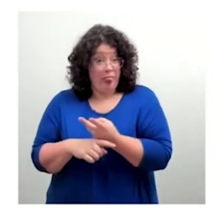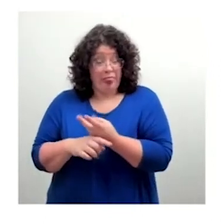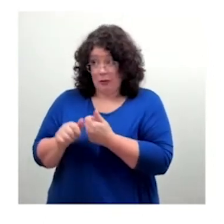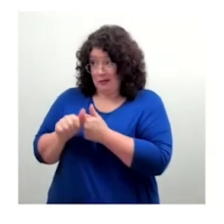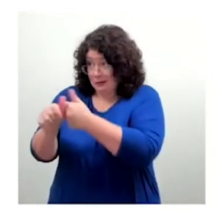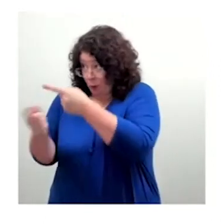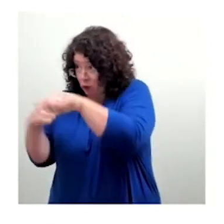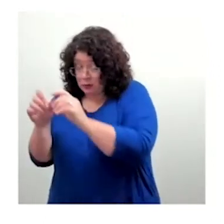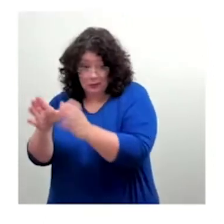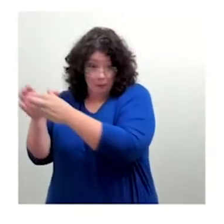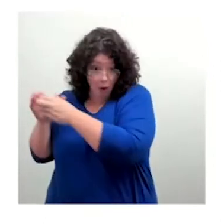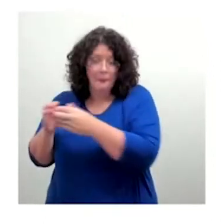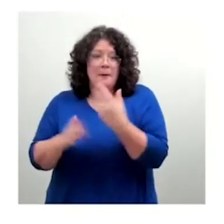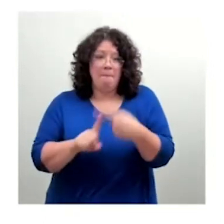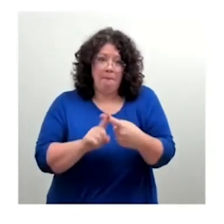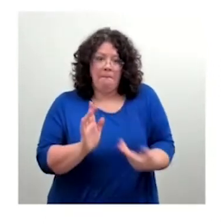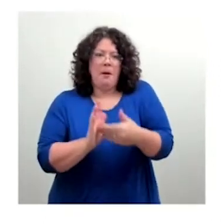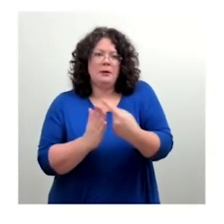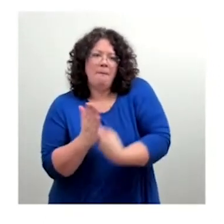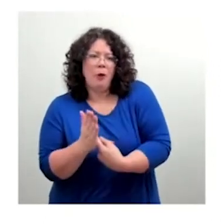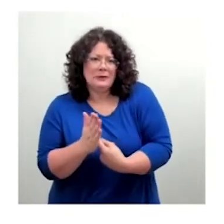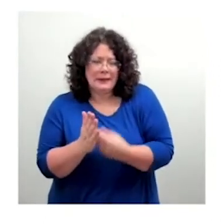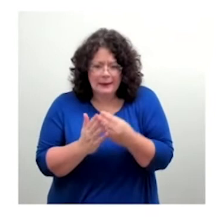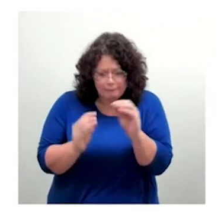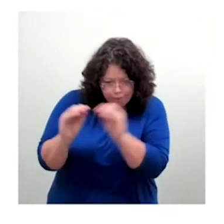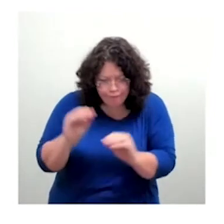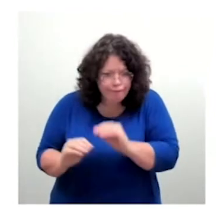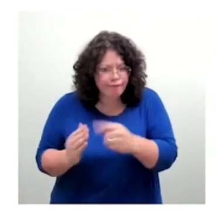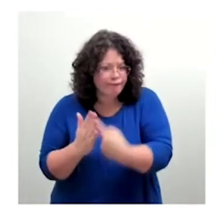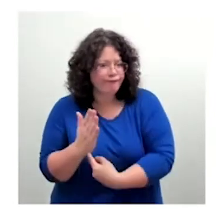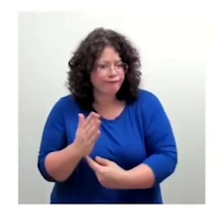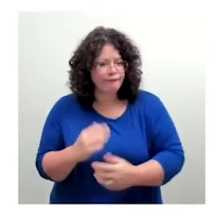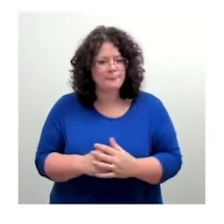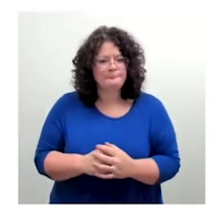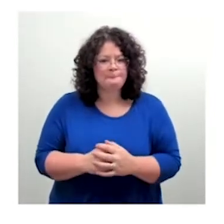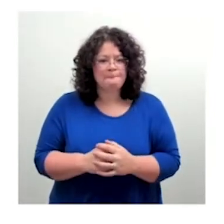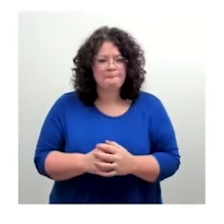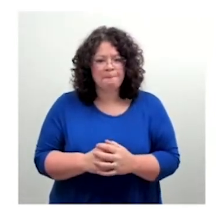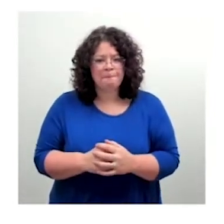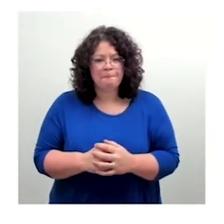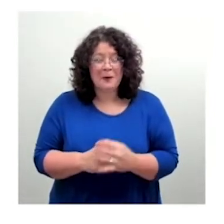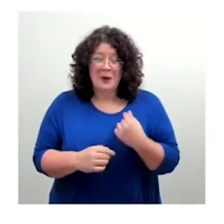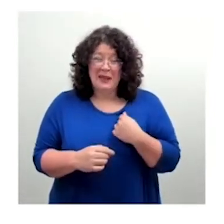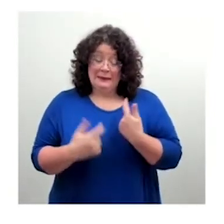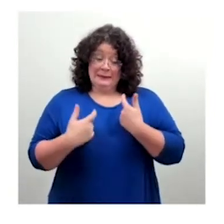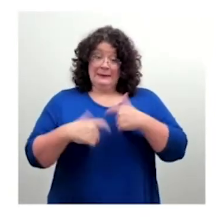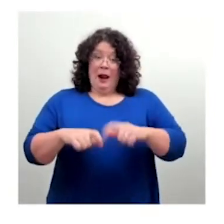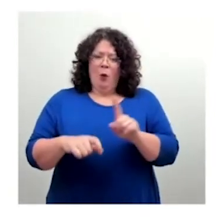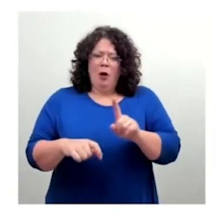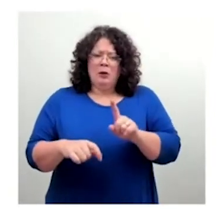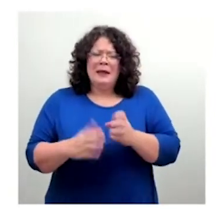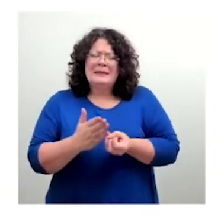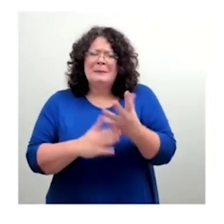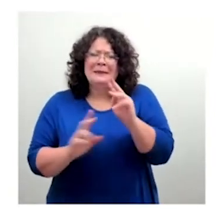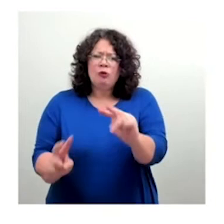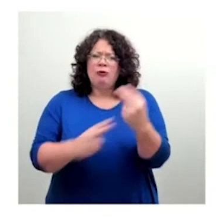quite sure where we're going to be on assistive tech, but we are sure that the centre, number 10, are very, very excited